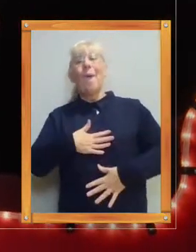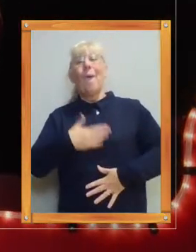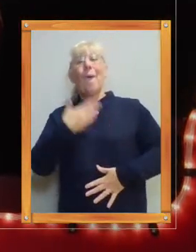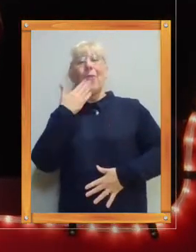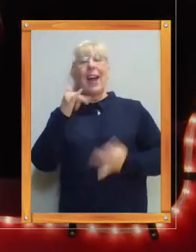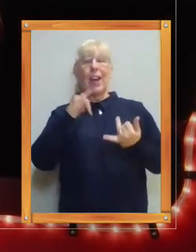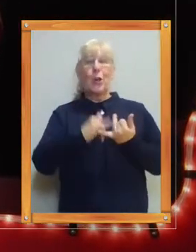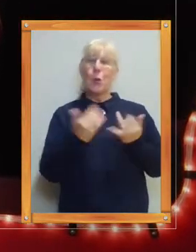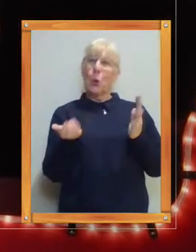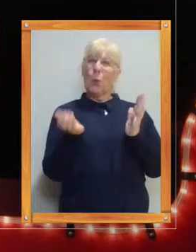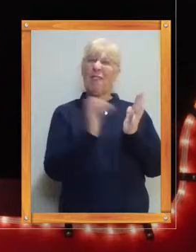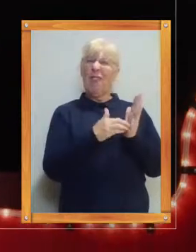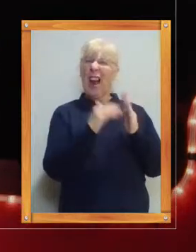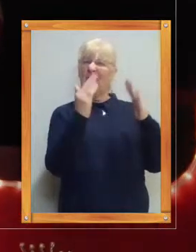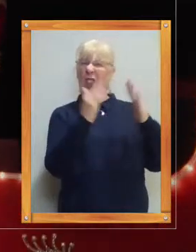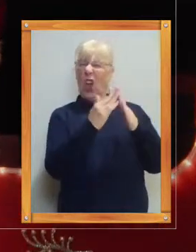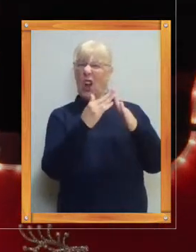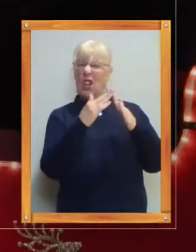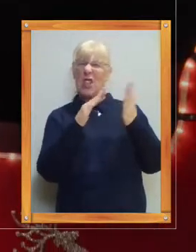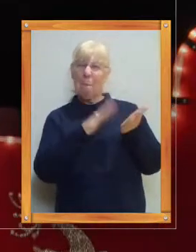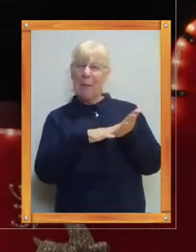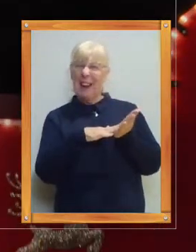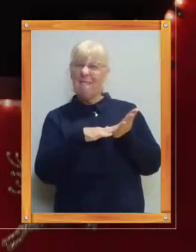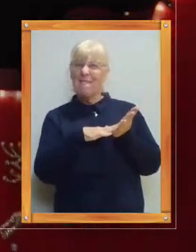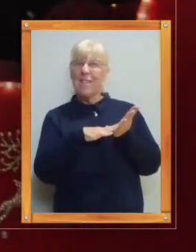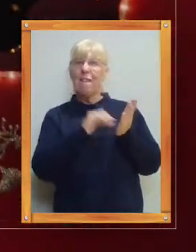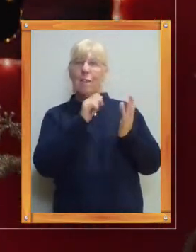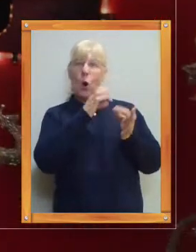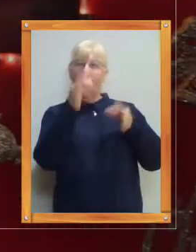her prize.